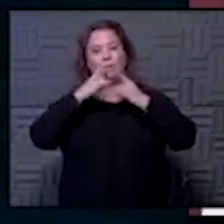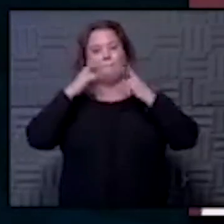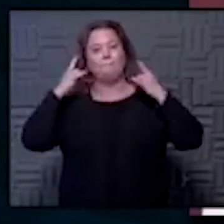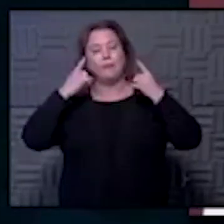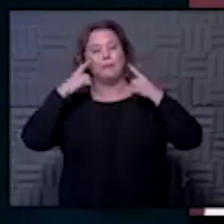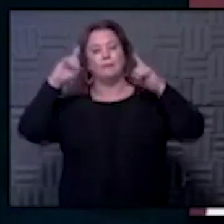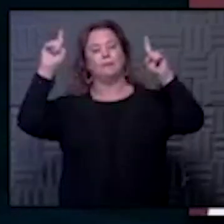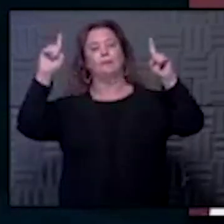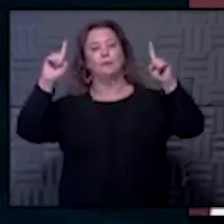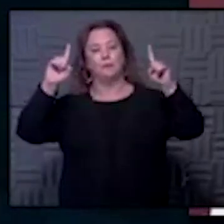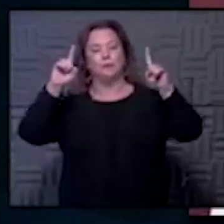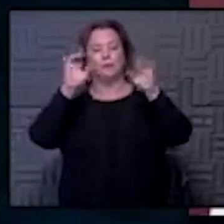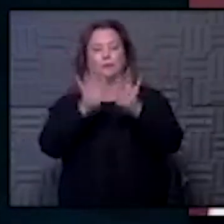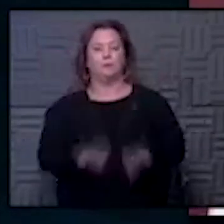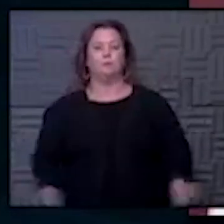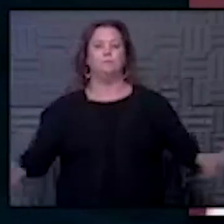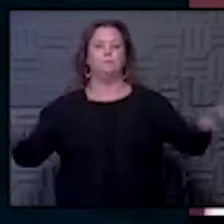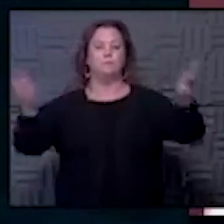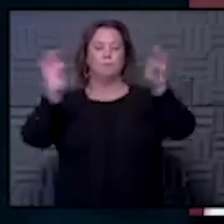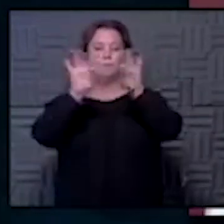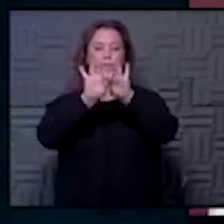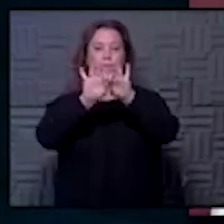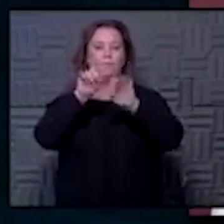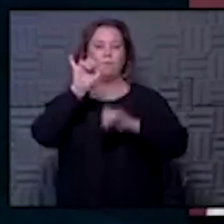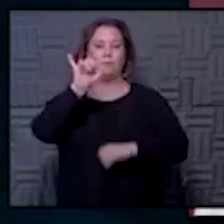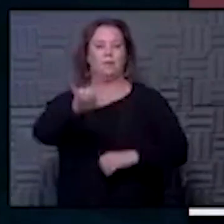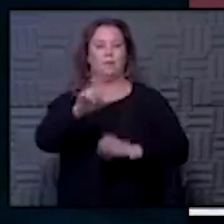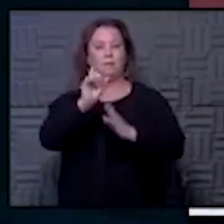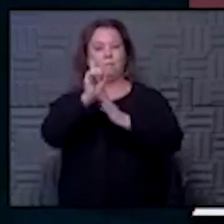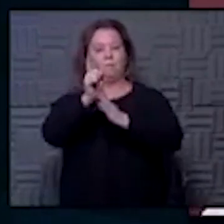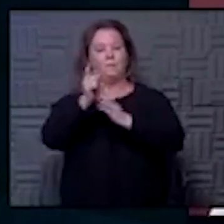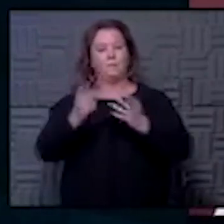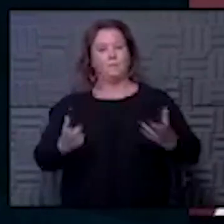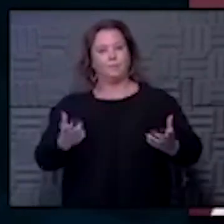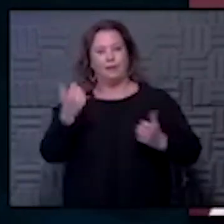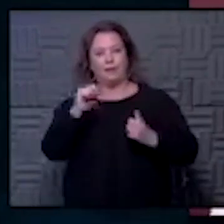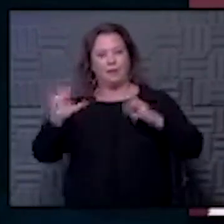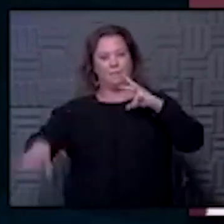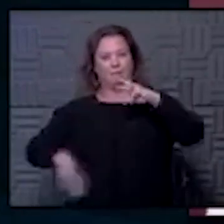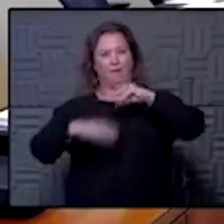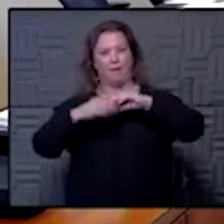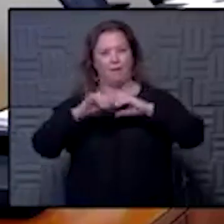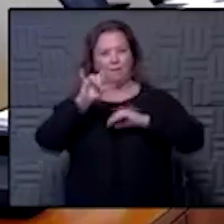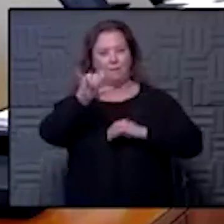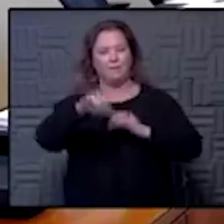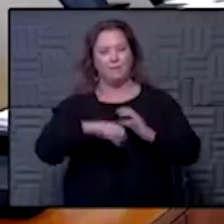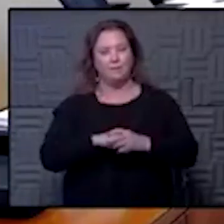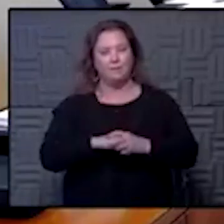yesterday are a critical step in that crisis moment. Any other thoughts that you want to add to that?